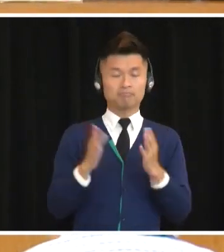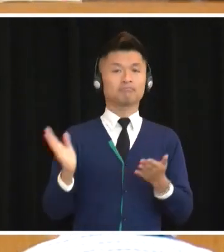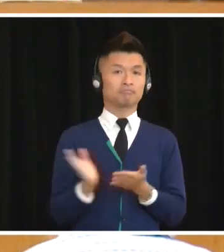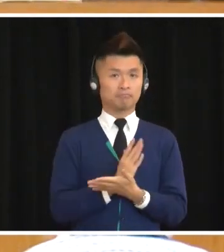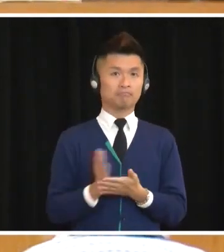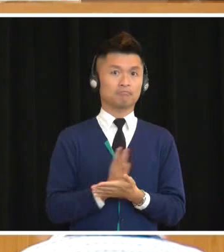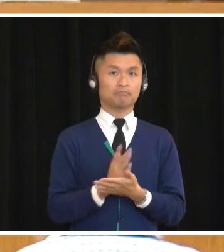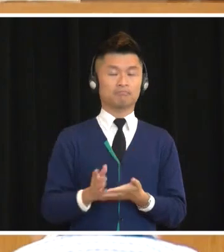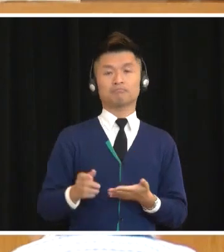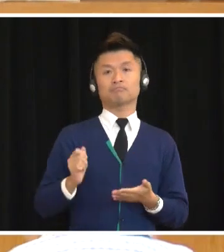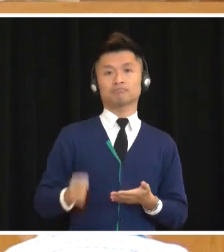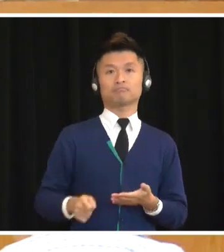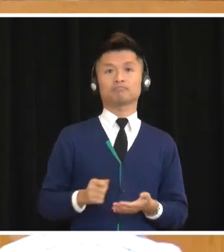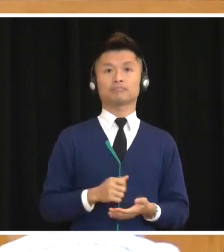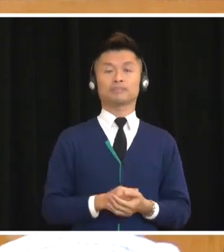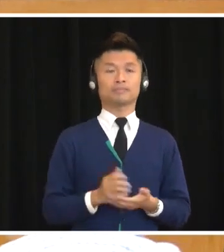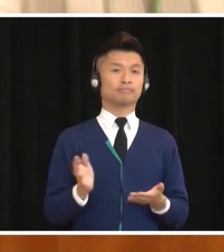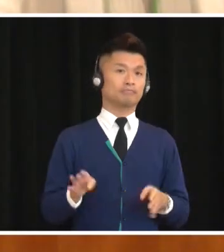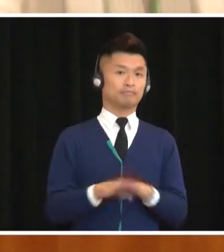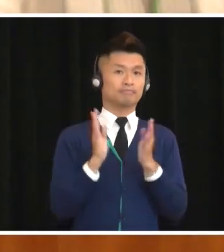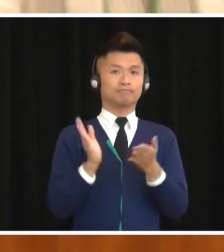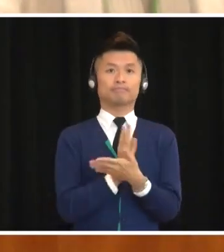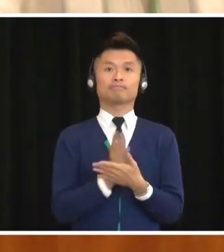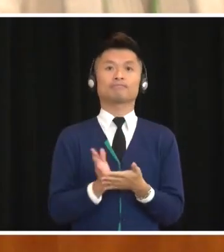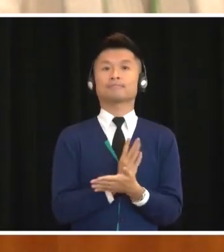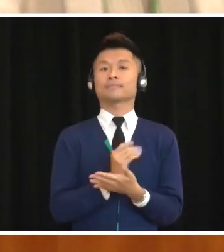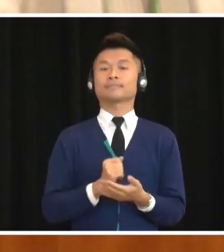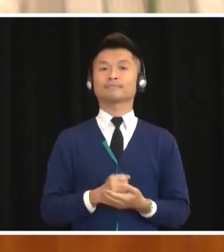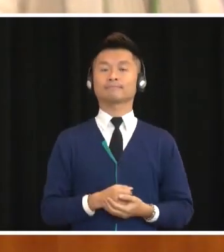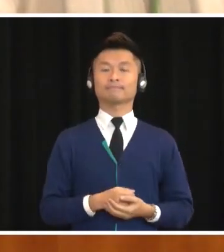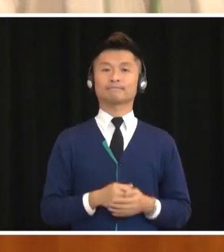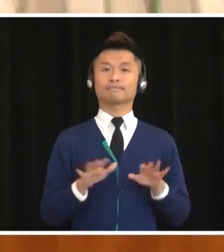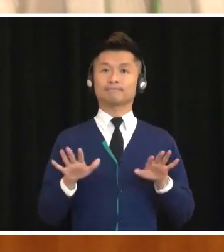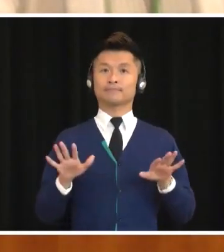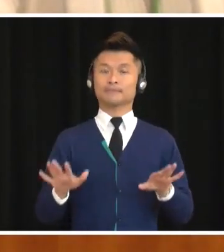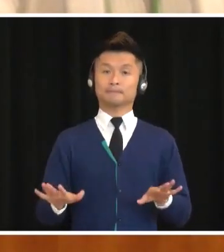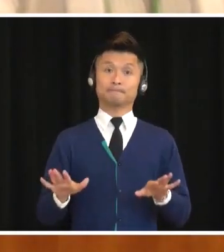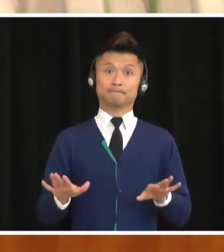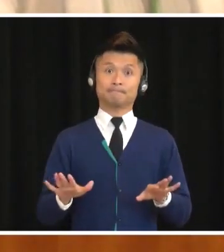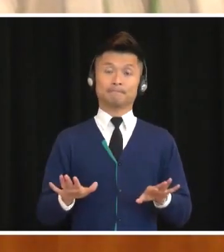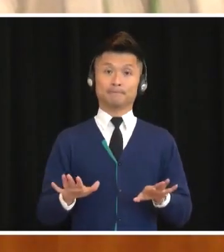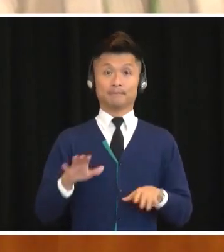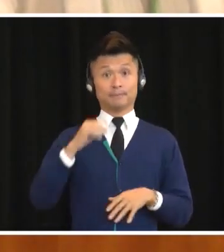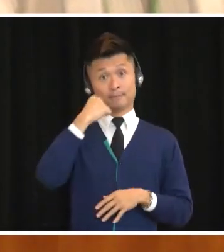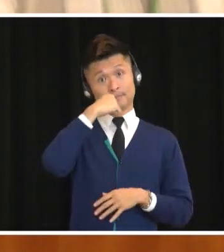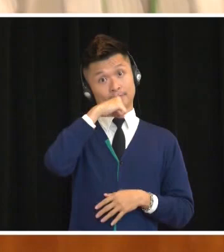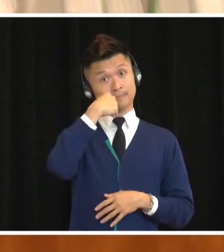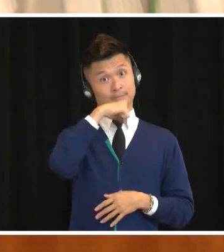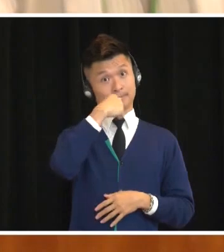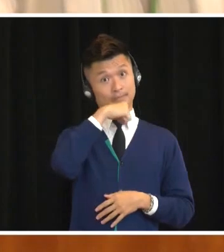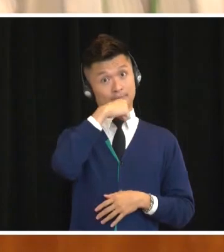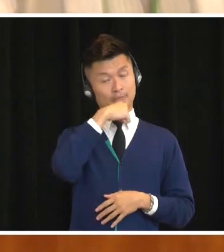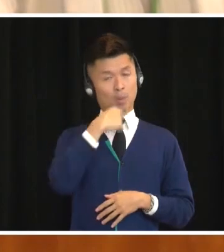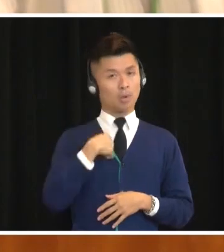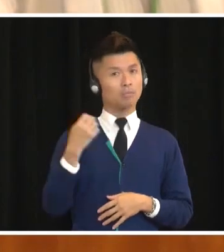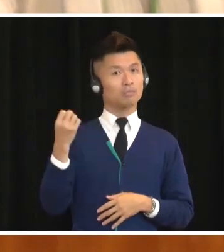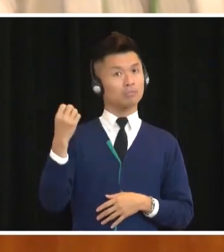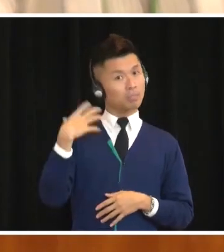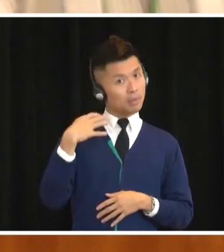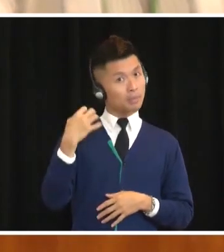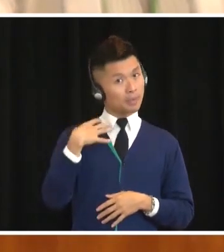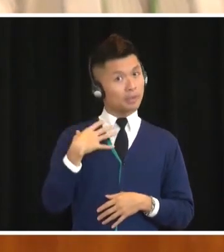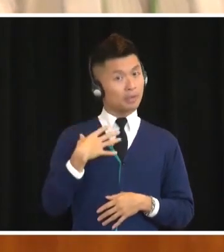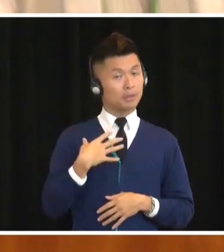this juvenile. If it is decided that a trial should be initiated,